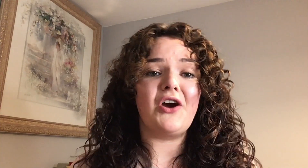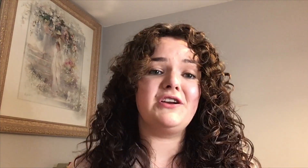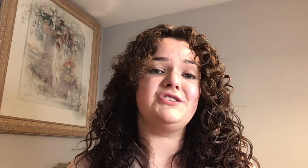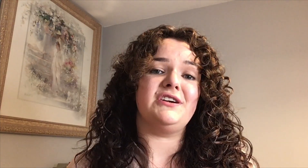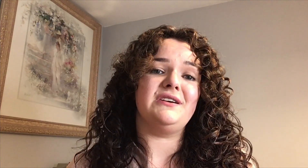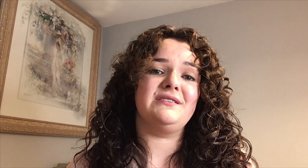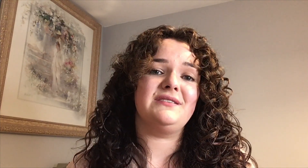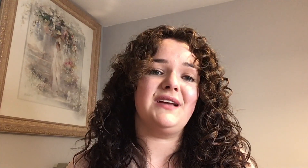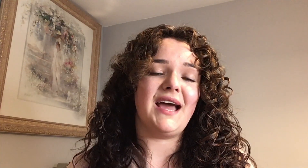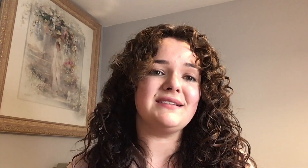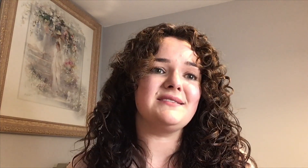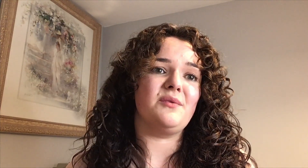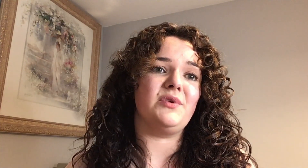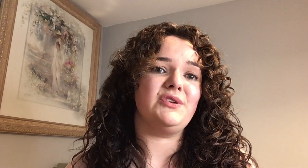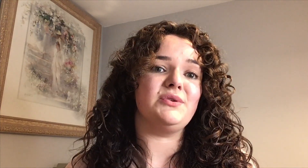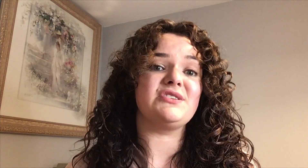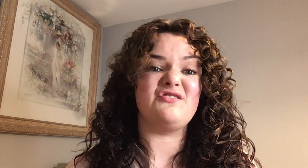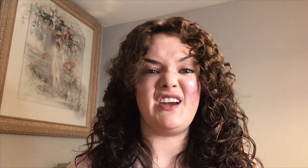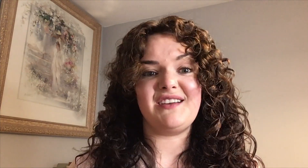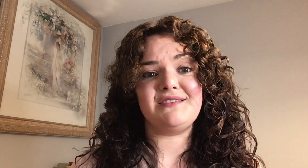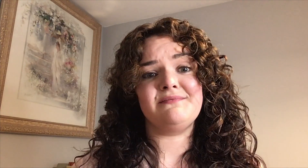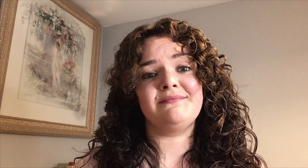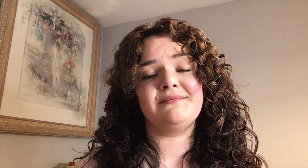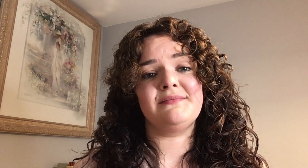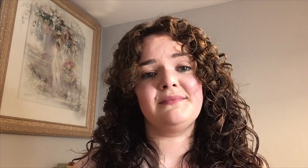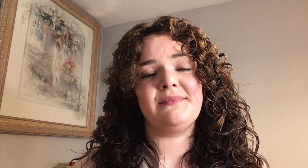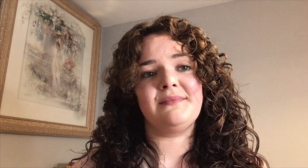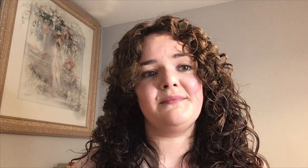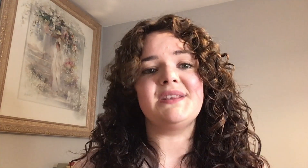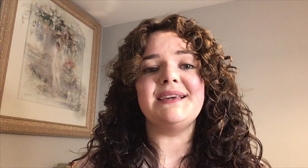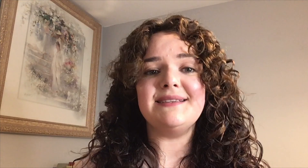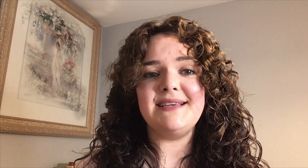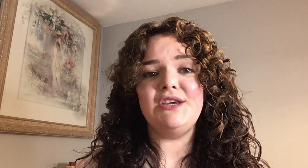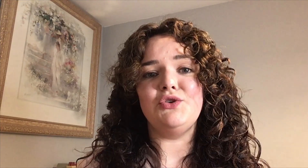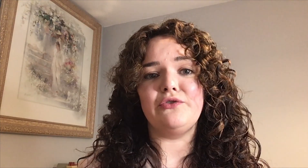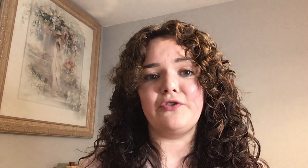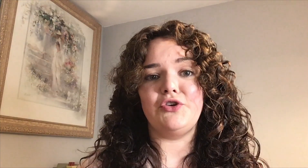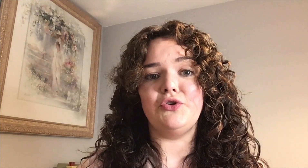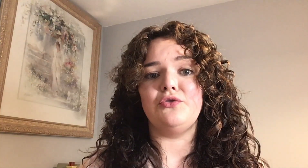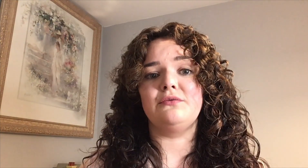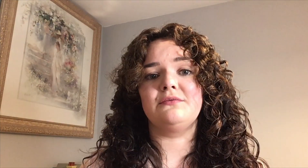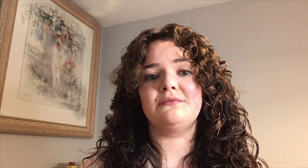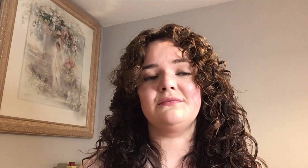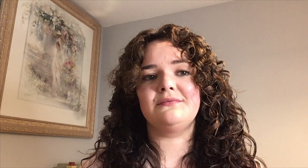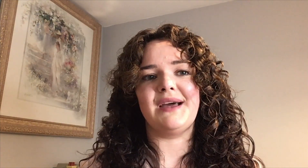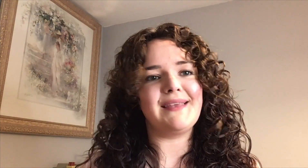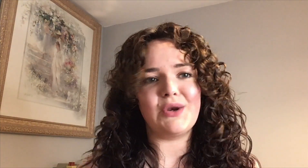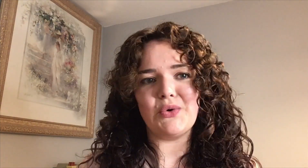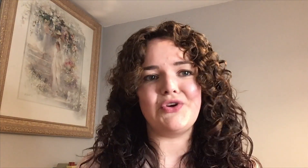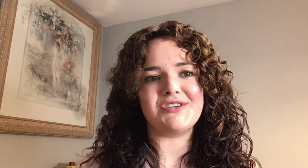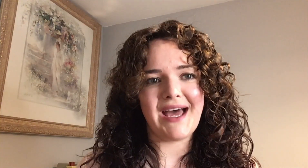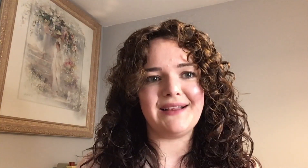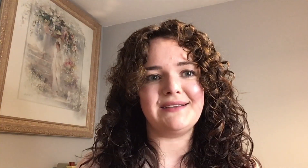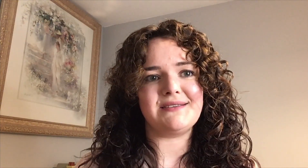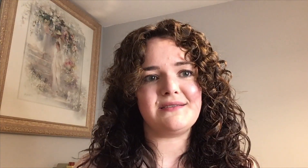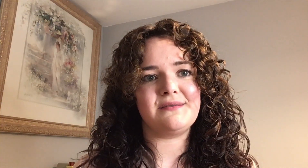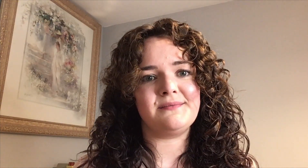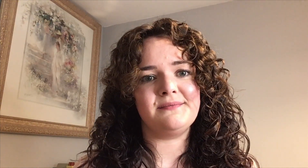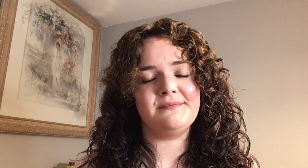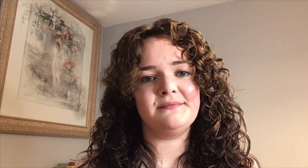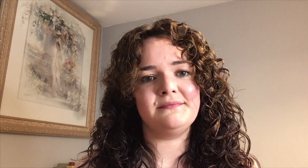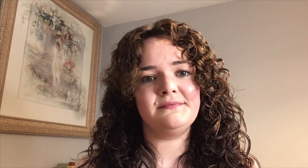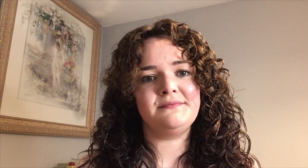But an encourager is someone who is strict, but they see you for you and they know your